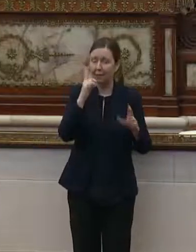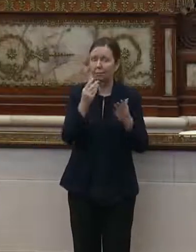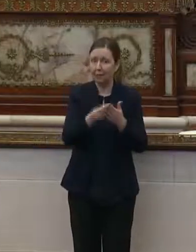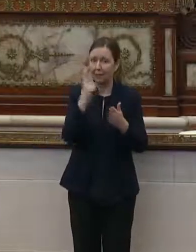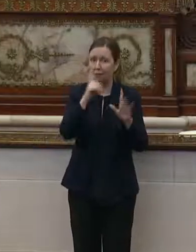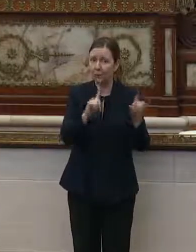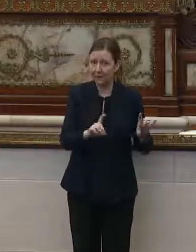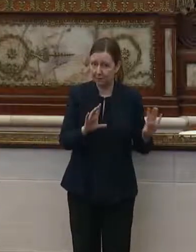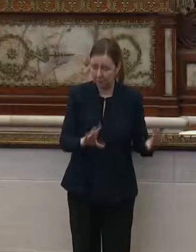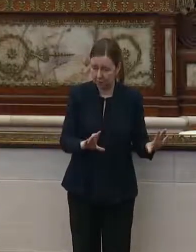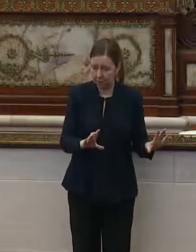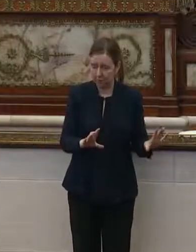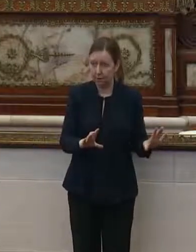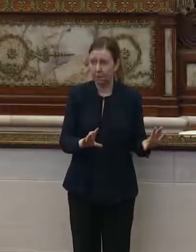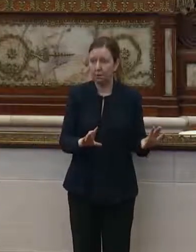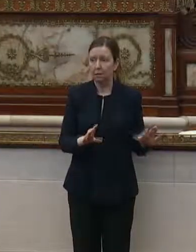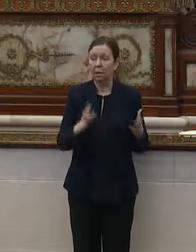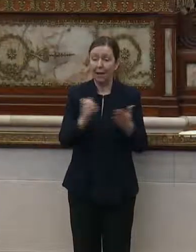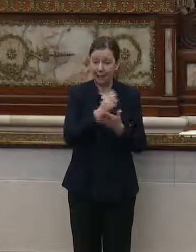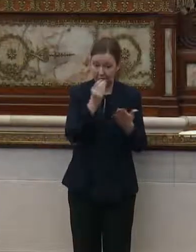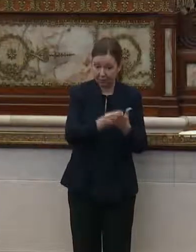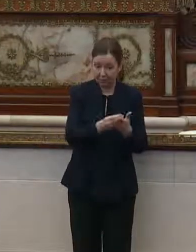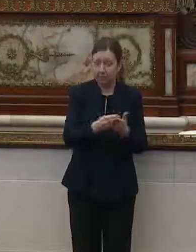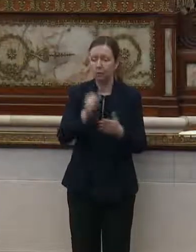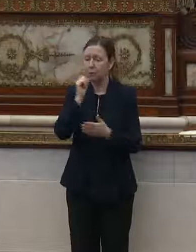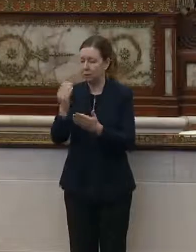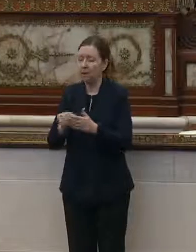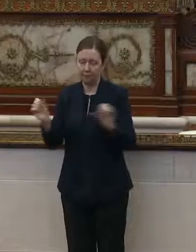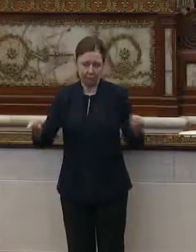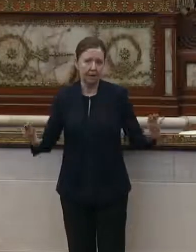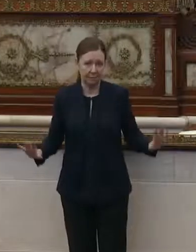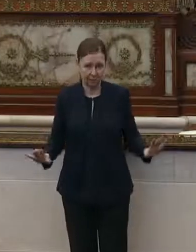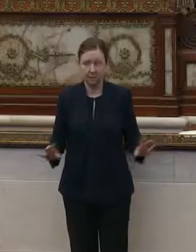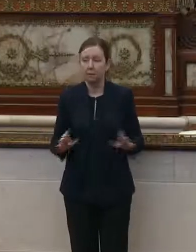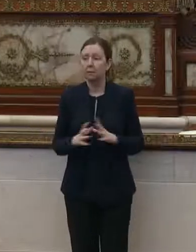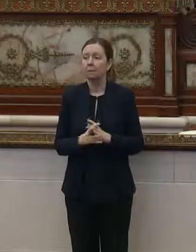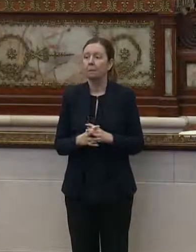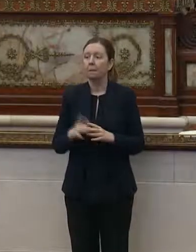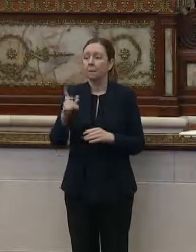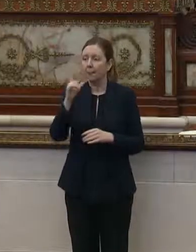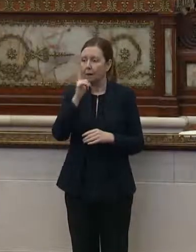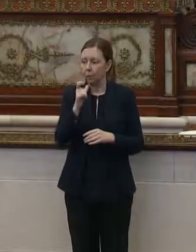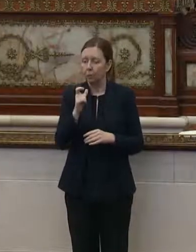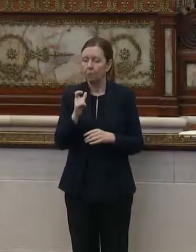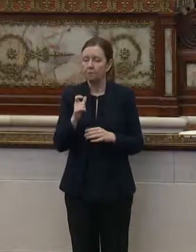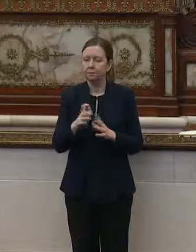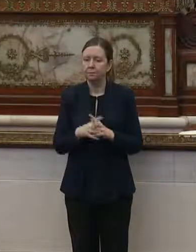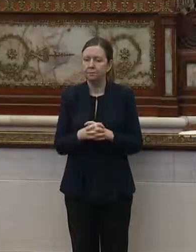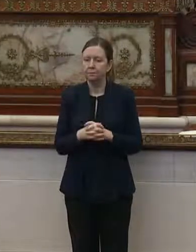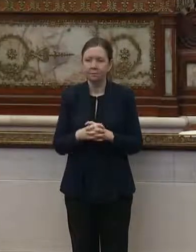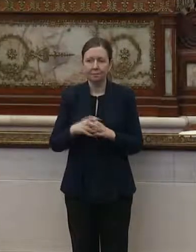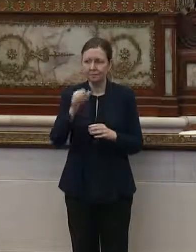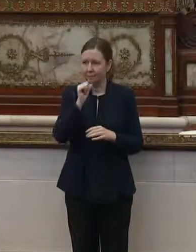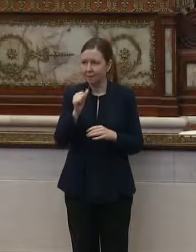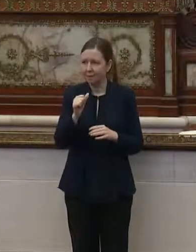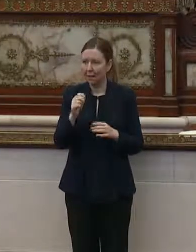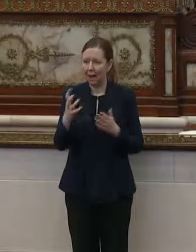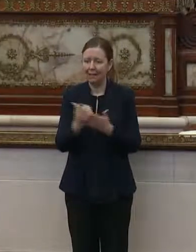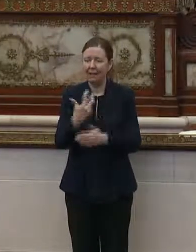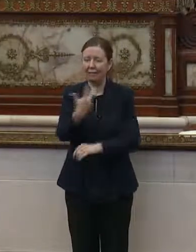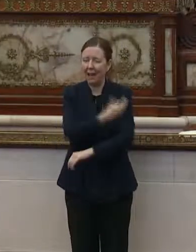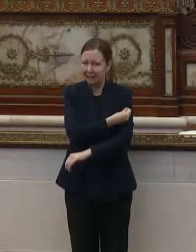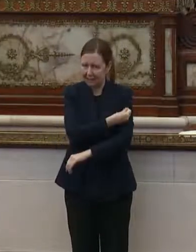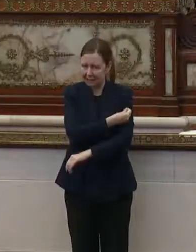for testing, who got funded and who did not get funded. As far as who did not get